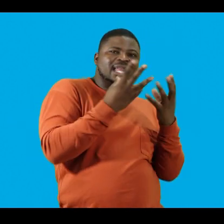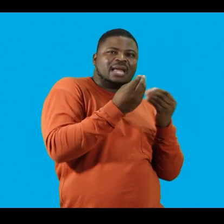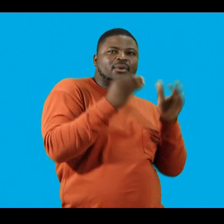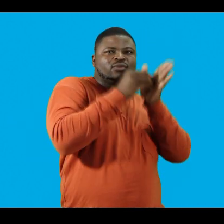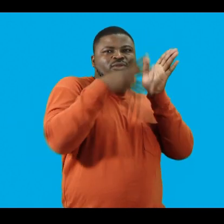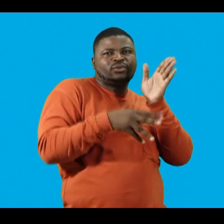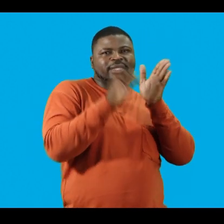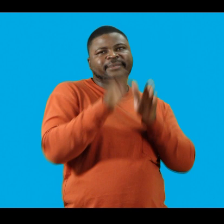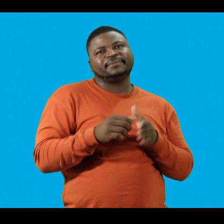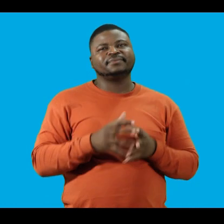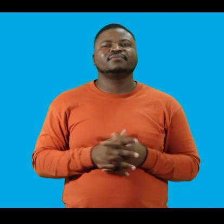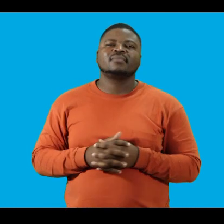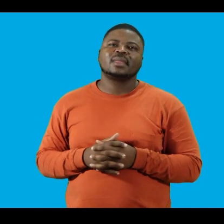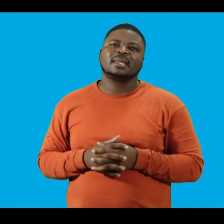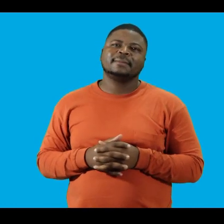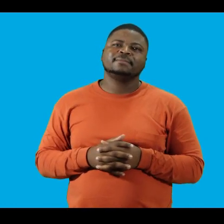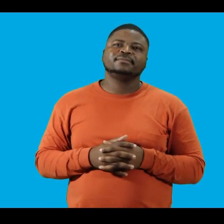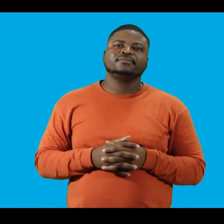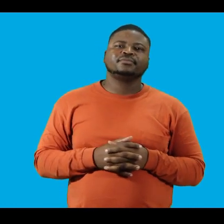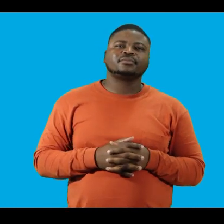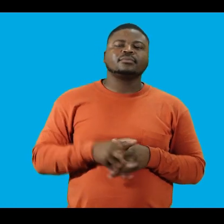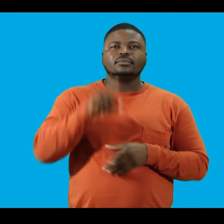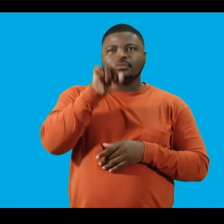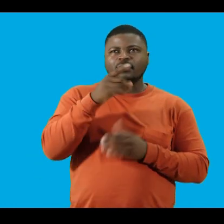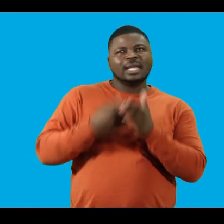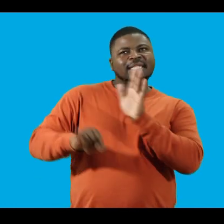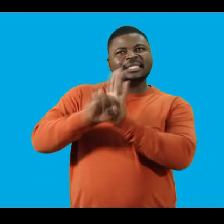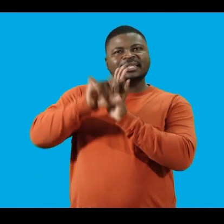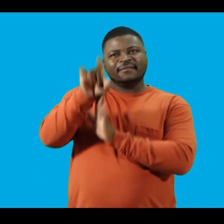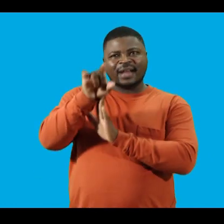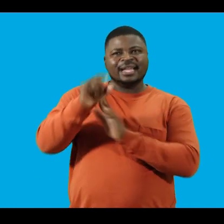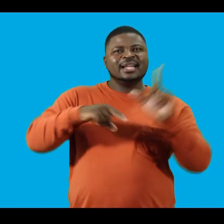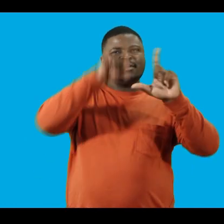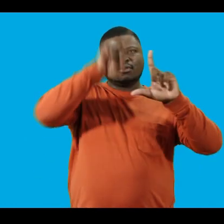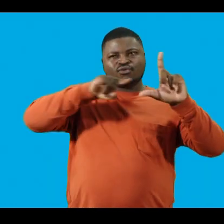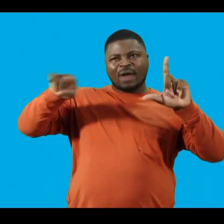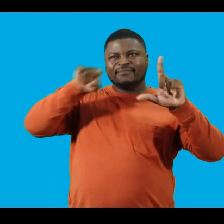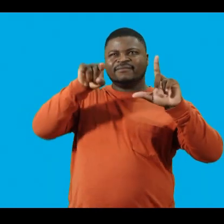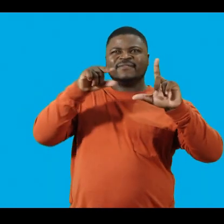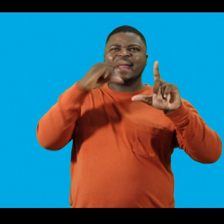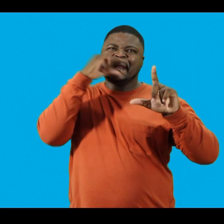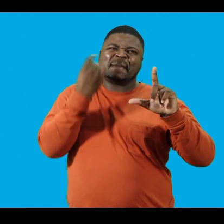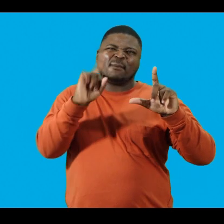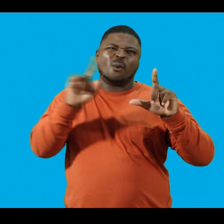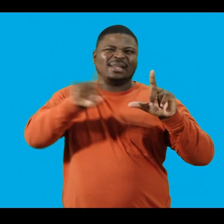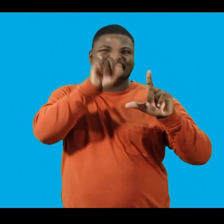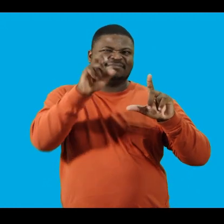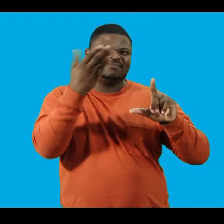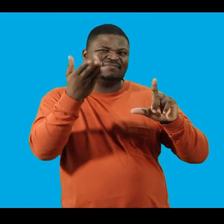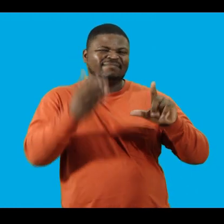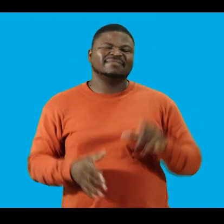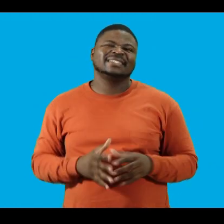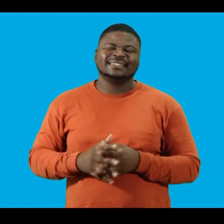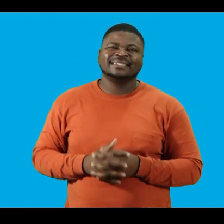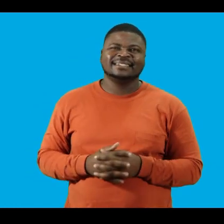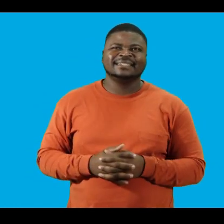axis. Name the type of graph used to display the data of the